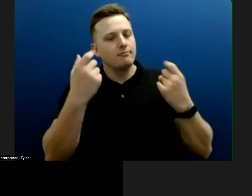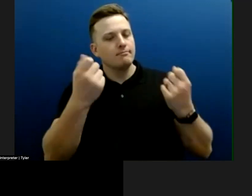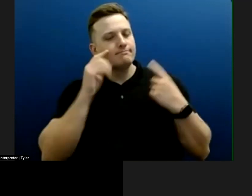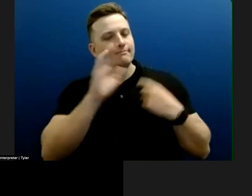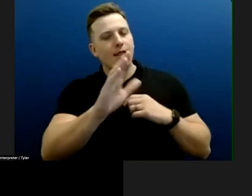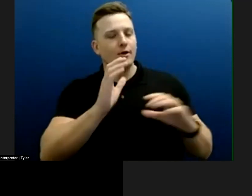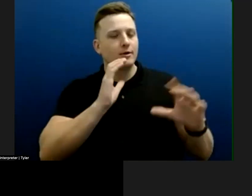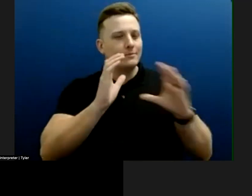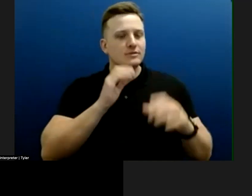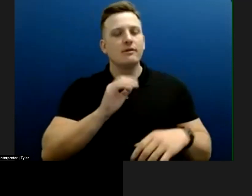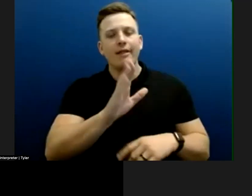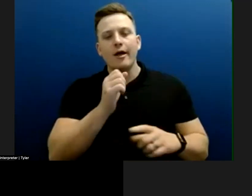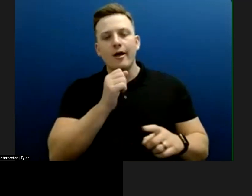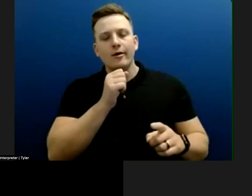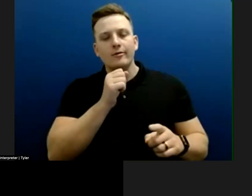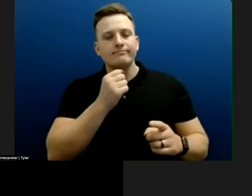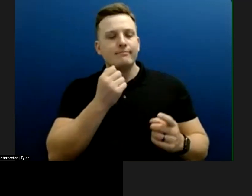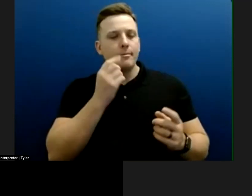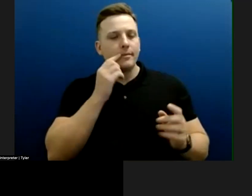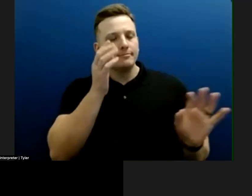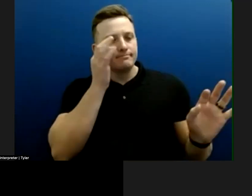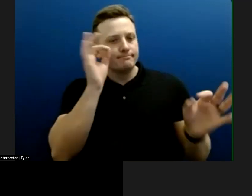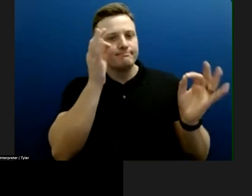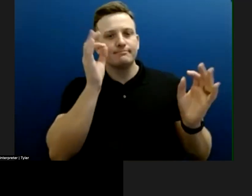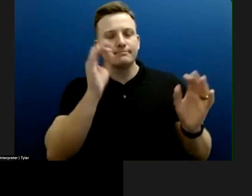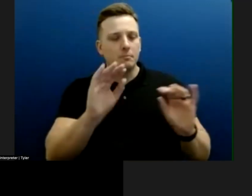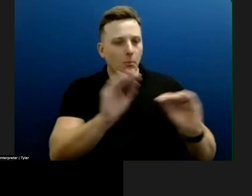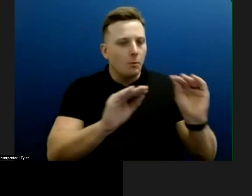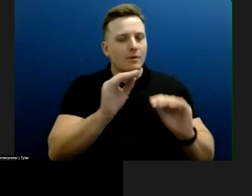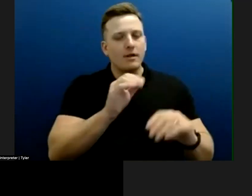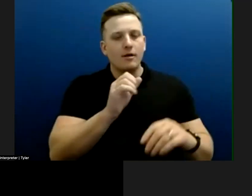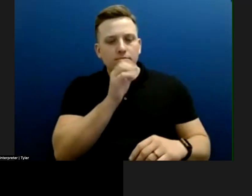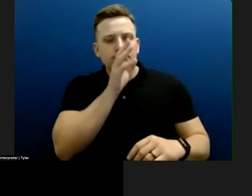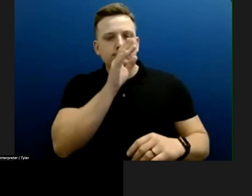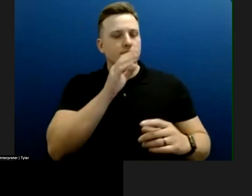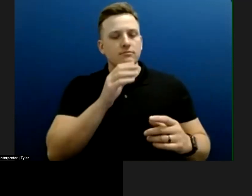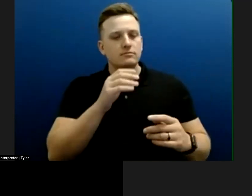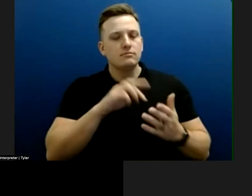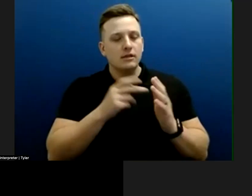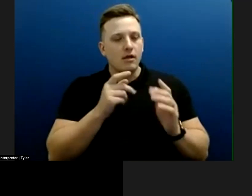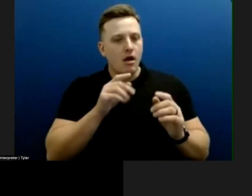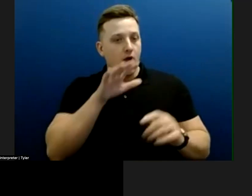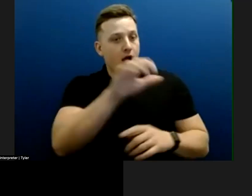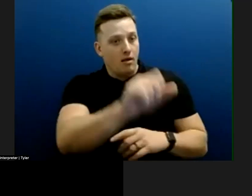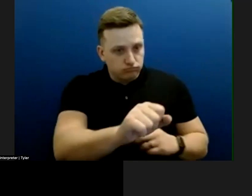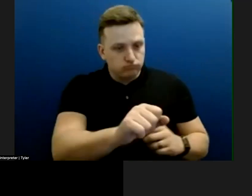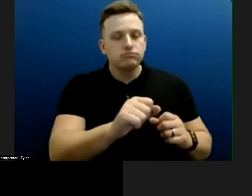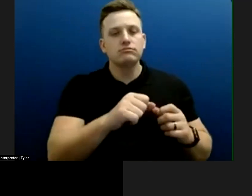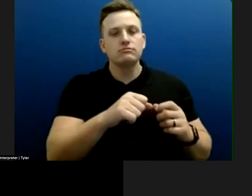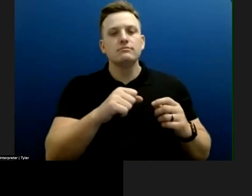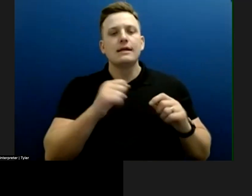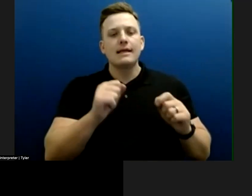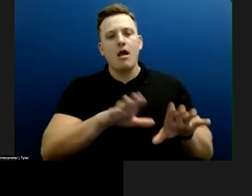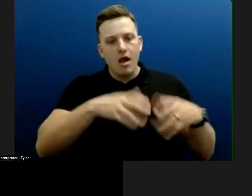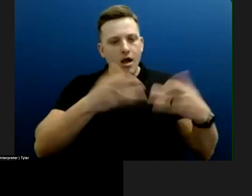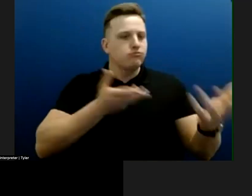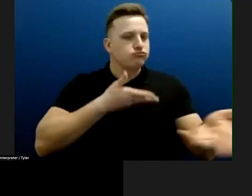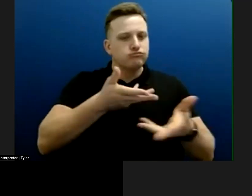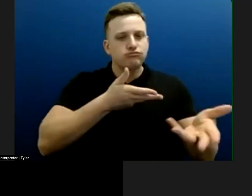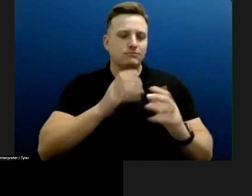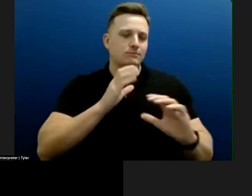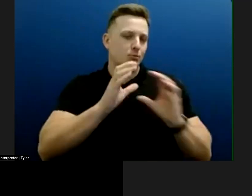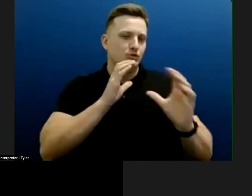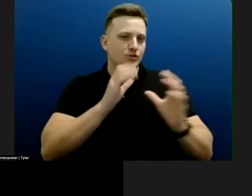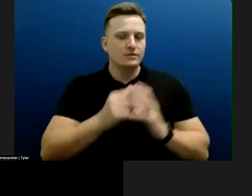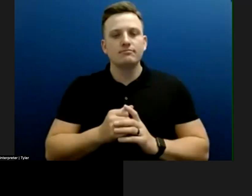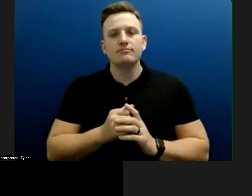movement, vocalization, if noticed, can open up a whole world of interaction and communication. And that goes way back to